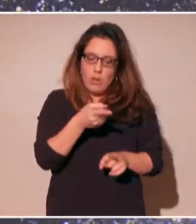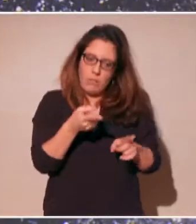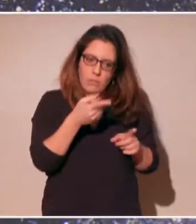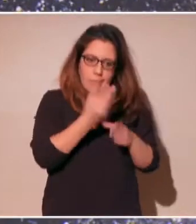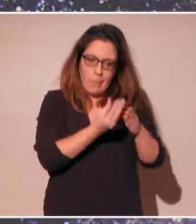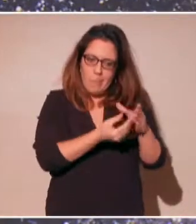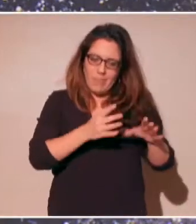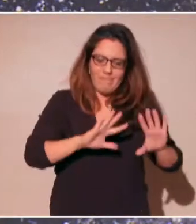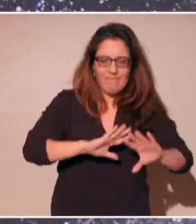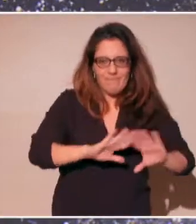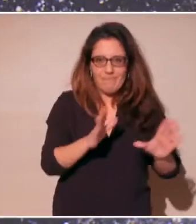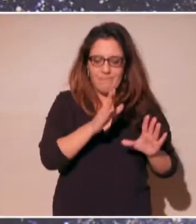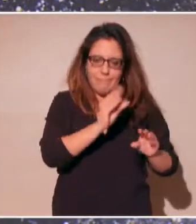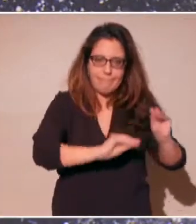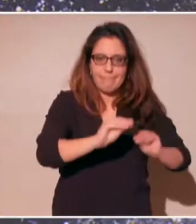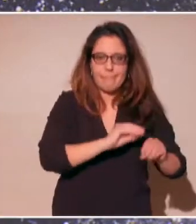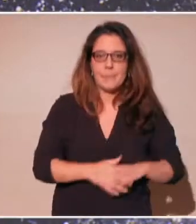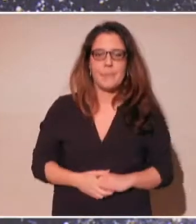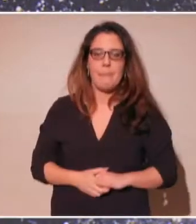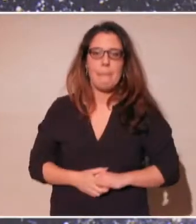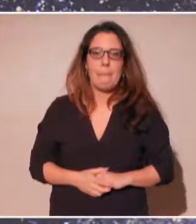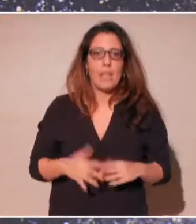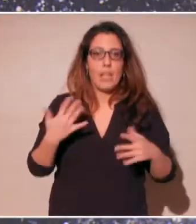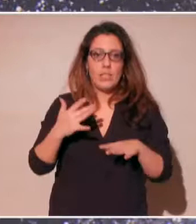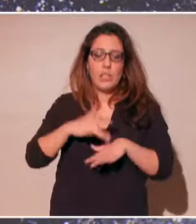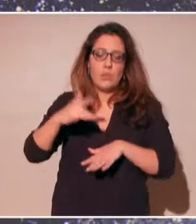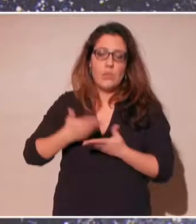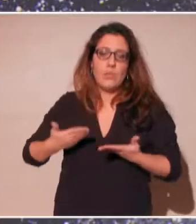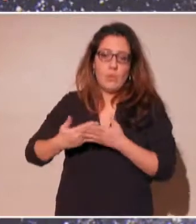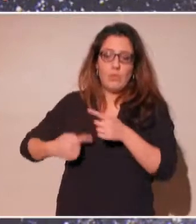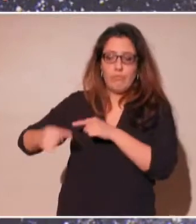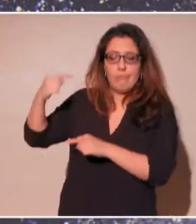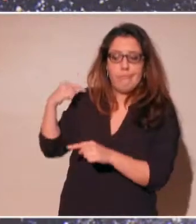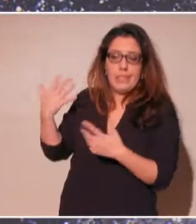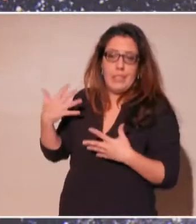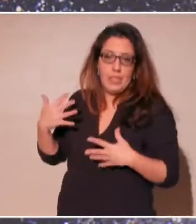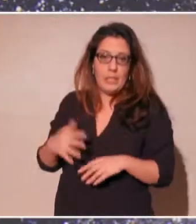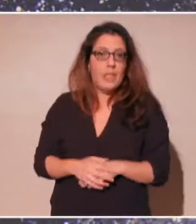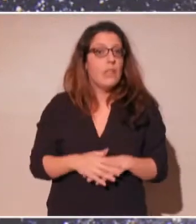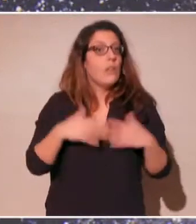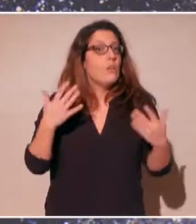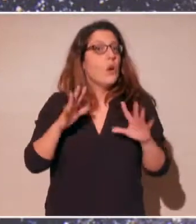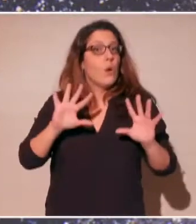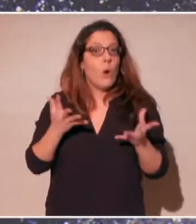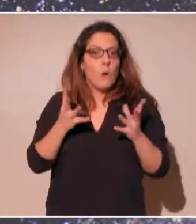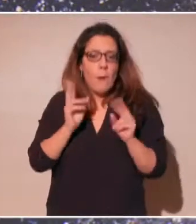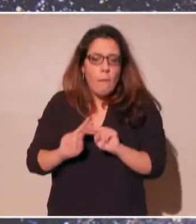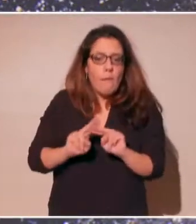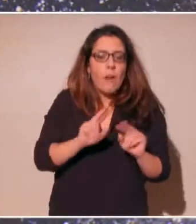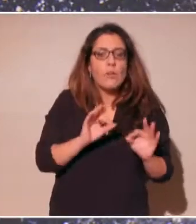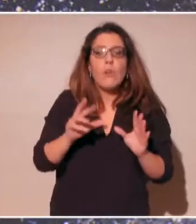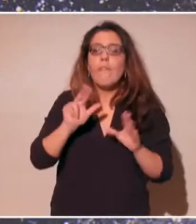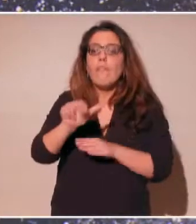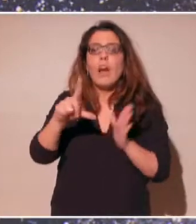universities and industry. It is a porous boundary or frontier that exists, which has got to be permeated